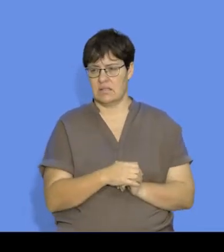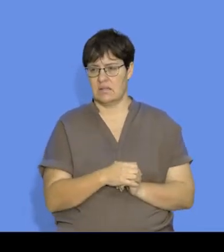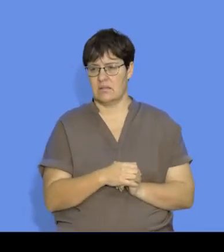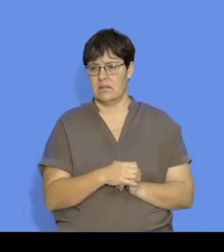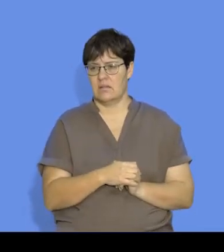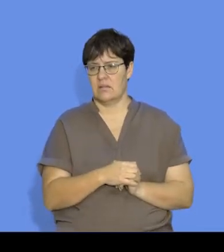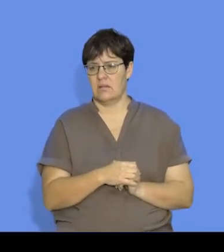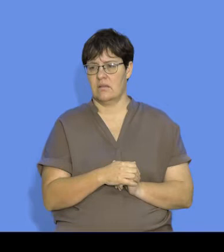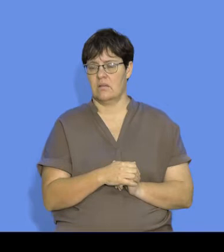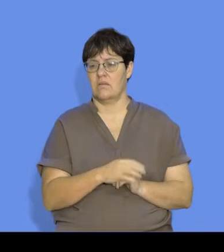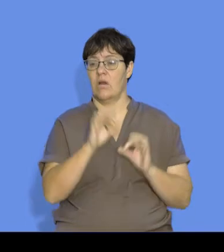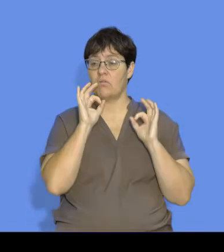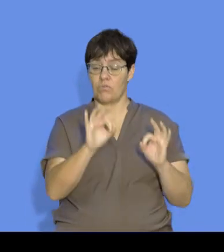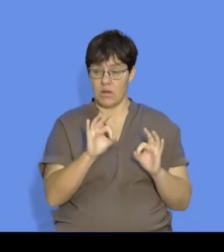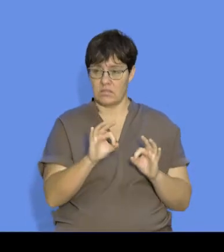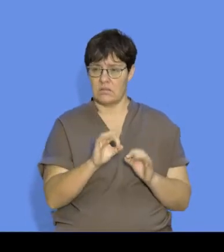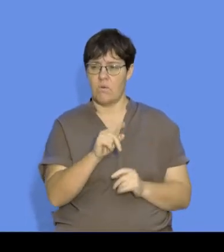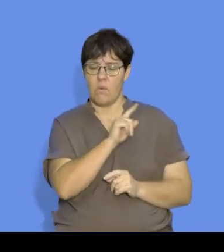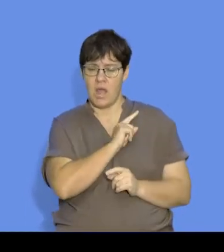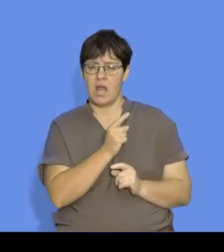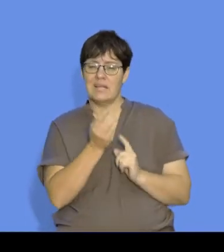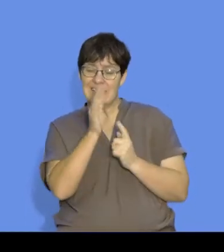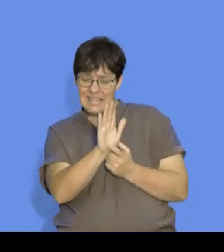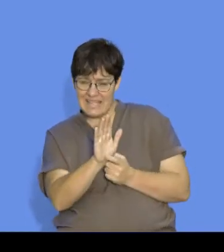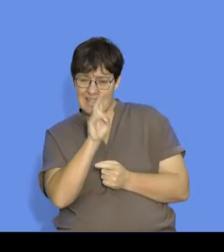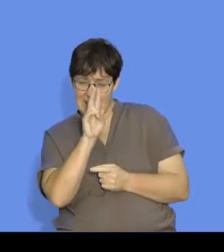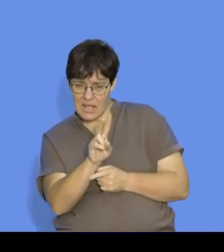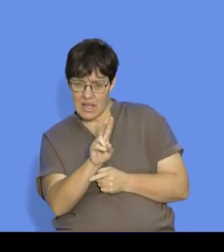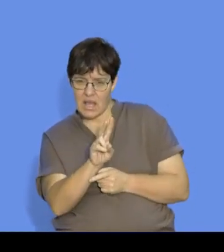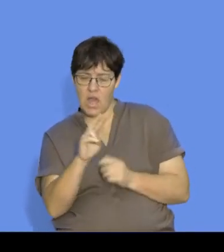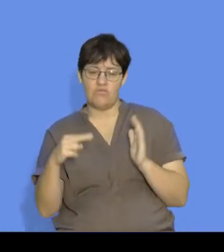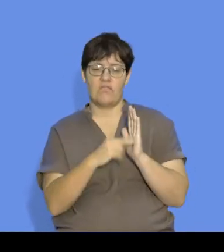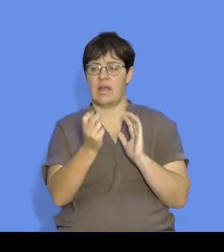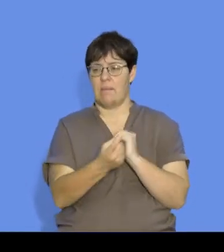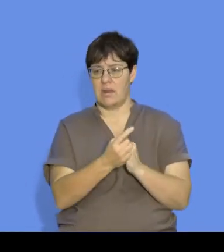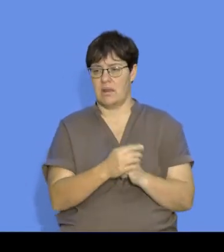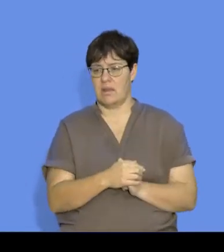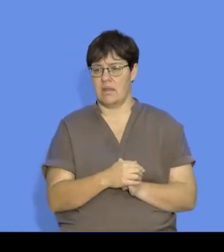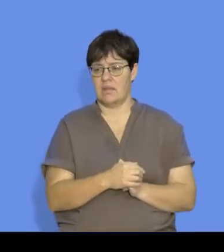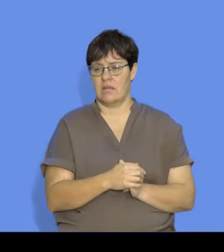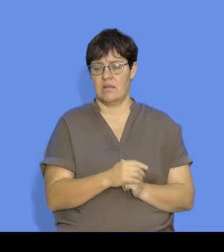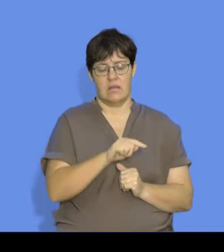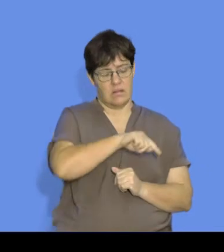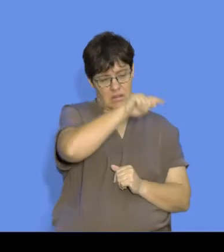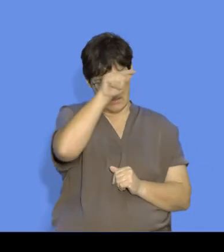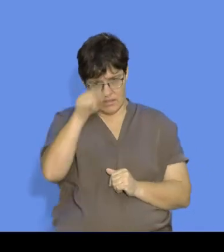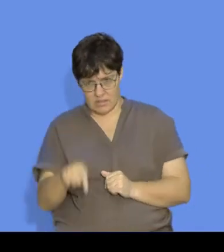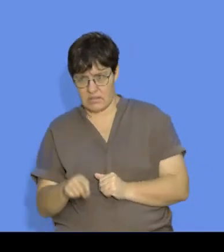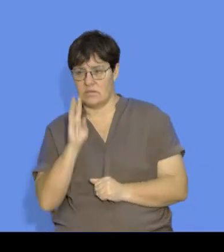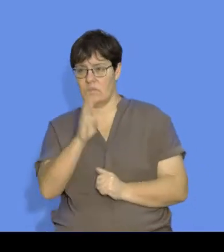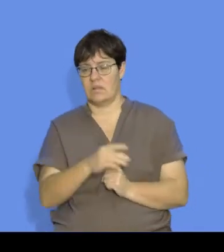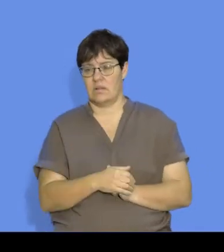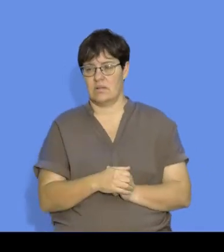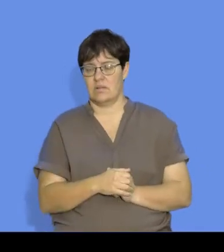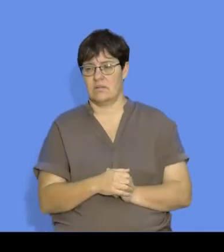but the actual correct graph, because I wanted you to see how the reflection takes place, will then look